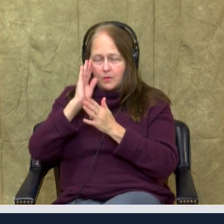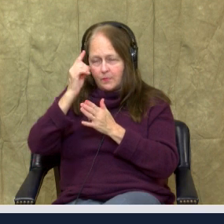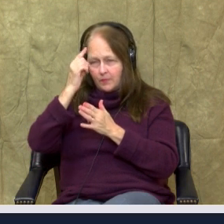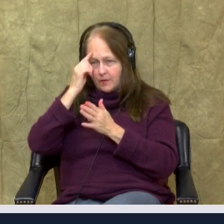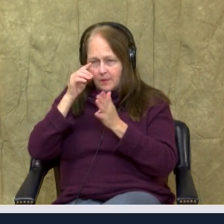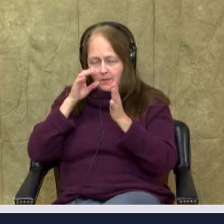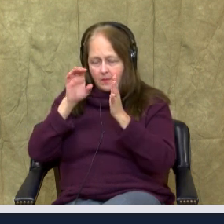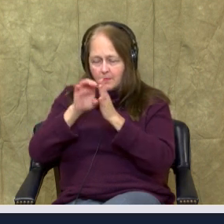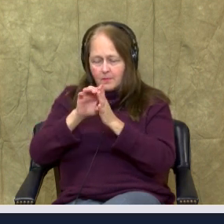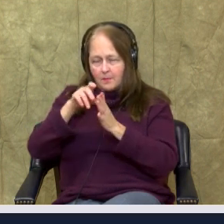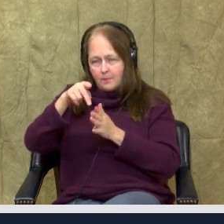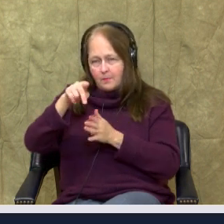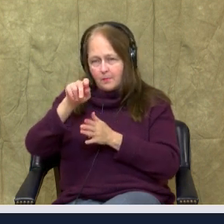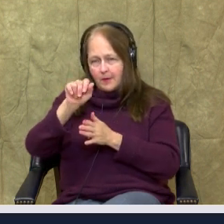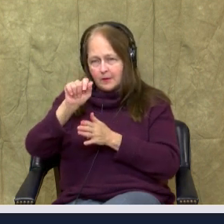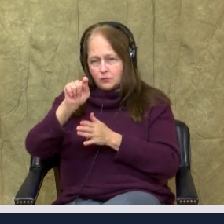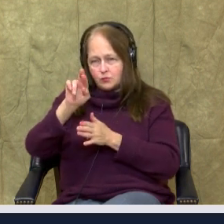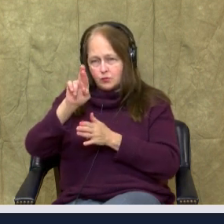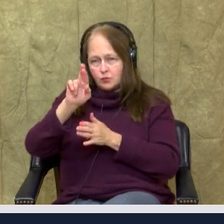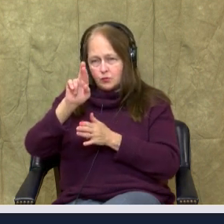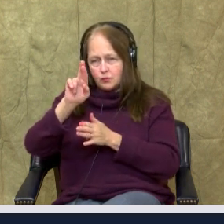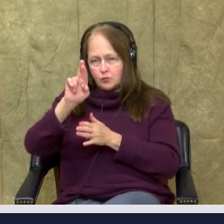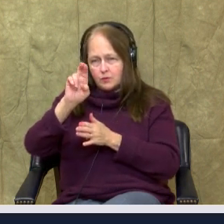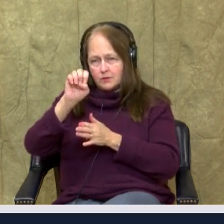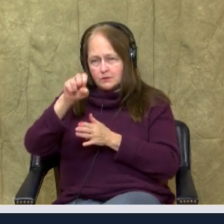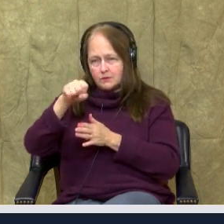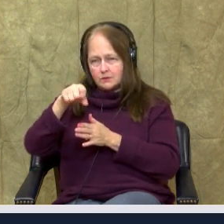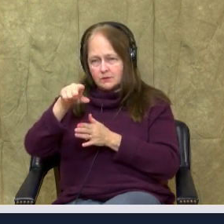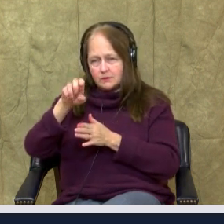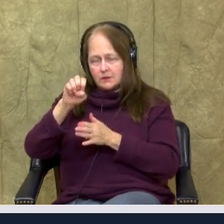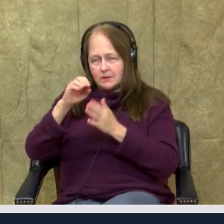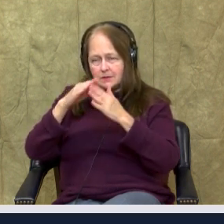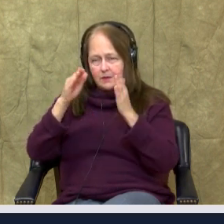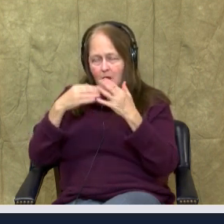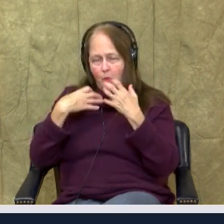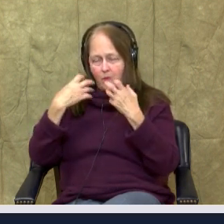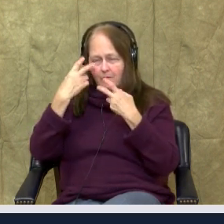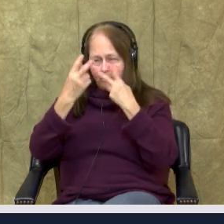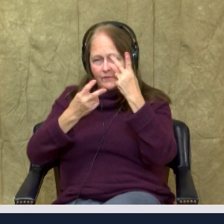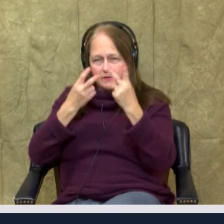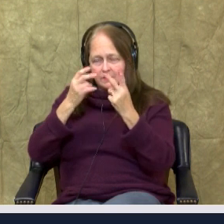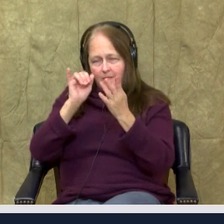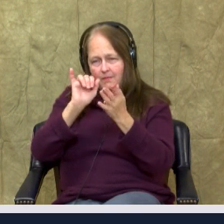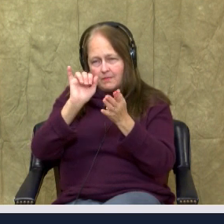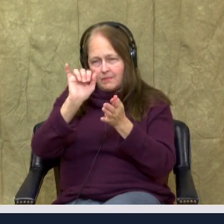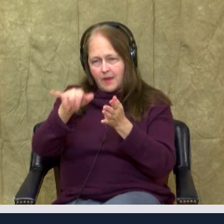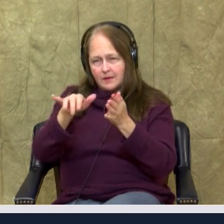that a picturesque town is something, a place where I would want to visit.